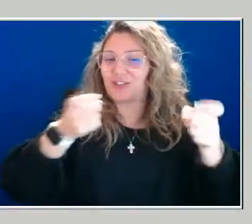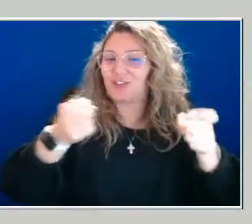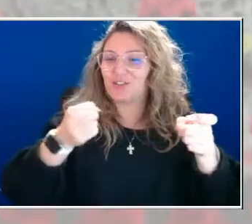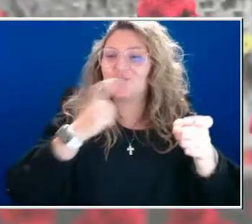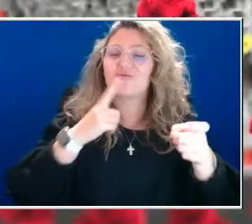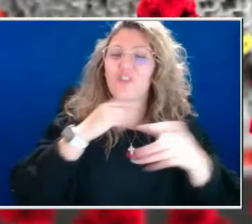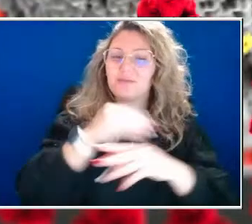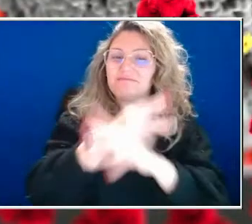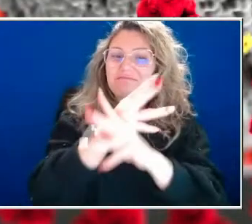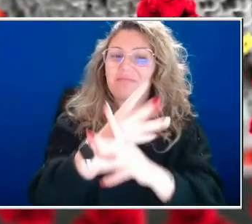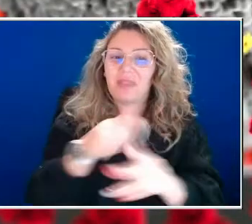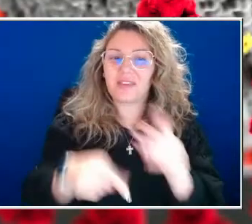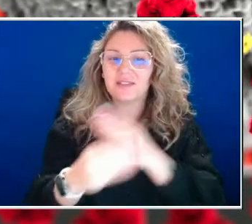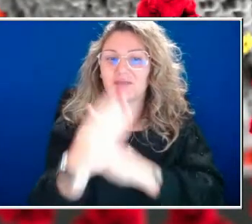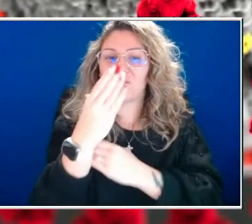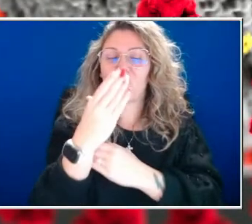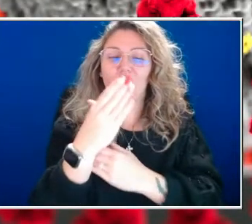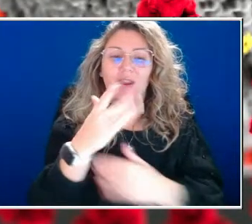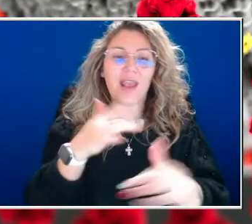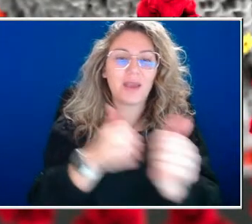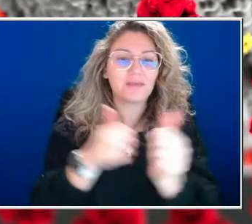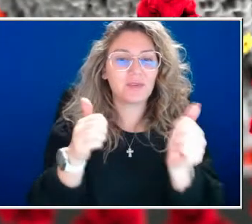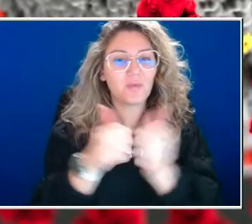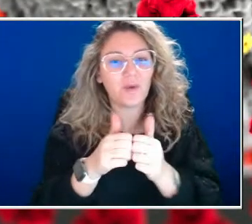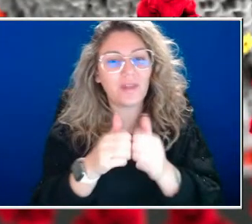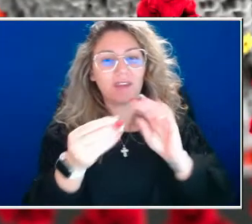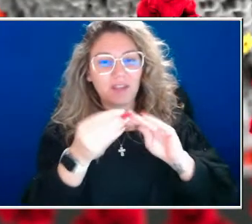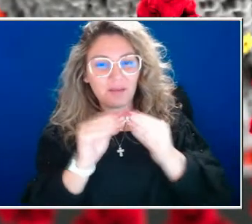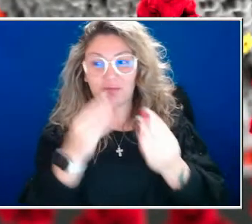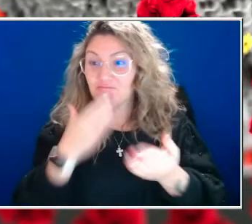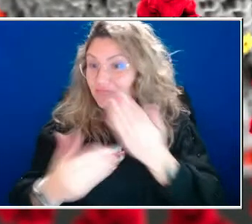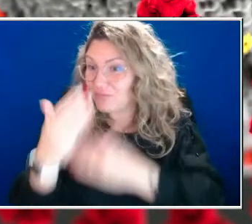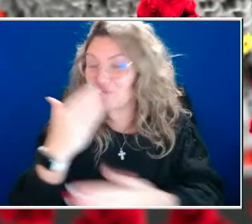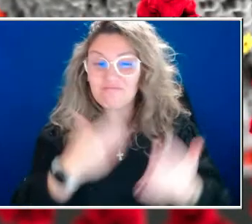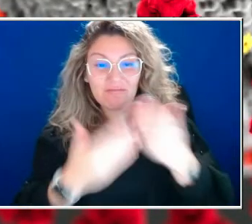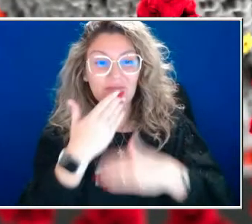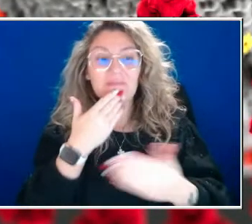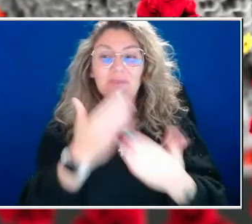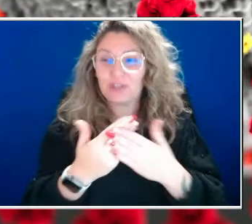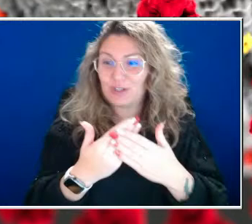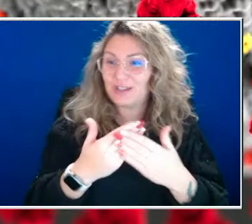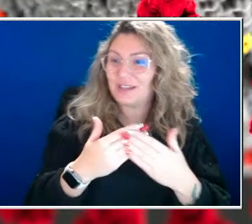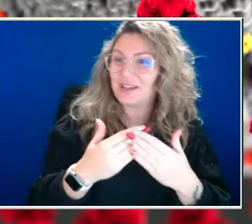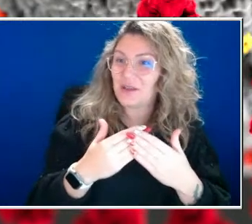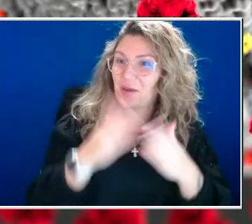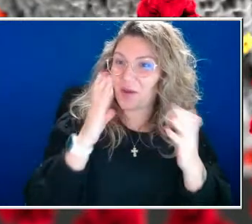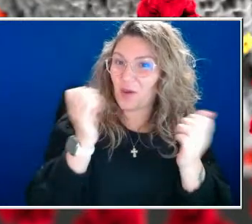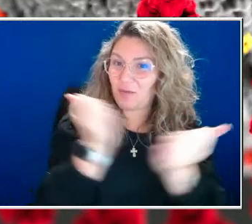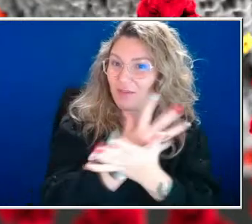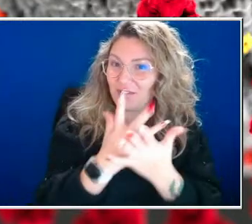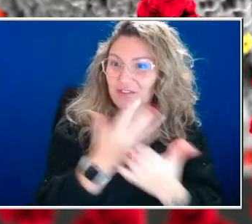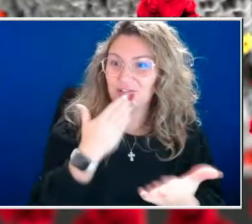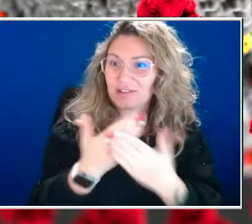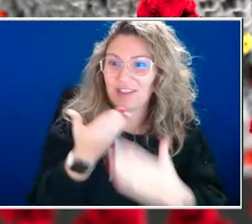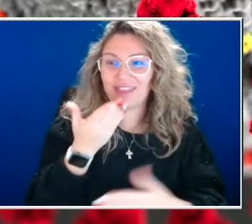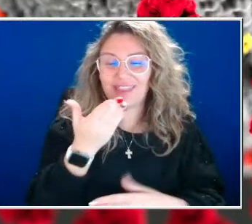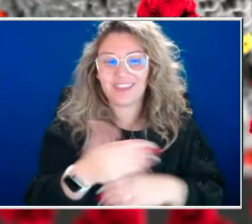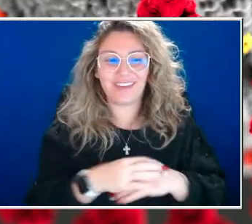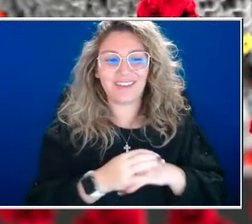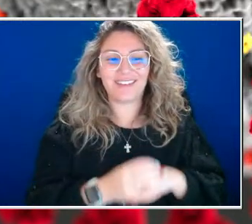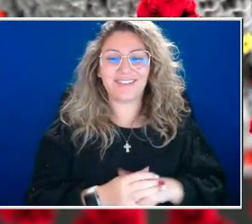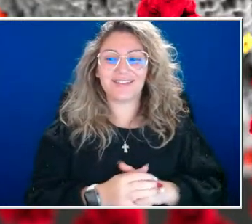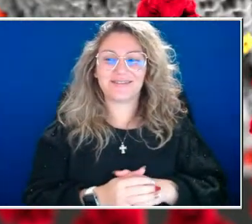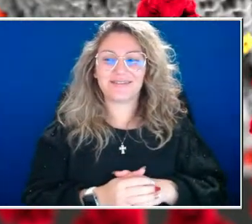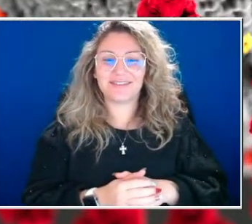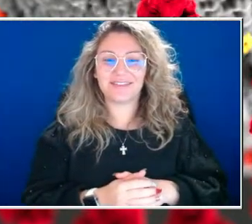with an update on our numbers. Good morning. How are you? Hi, I'm good. I hope everything's good there. It is. You